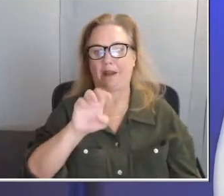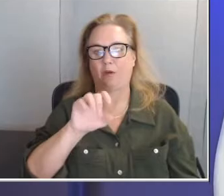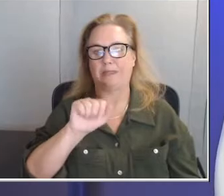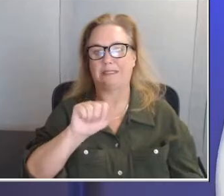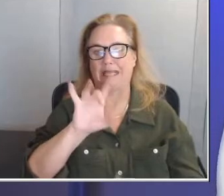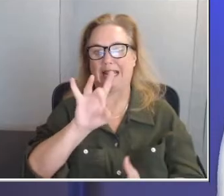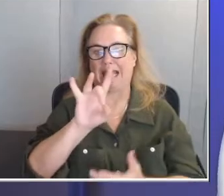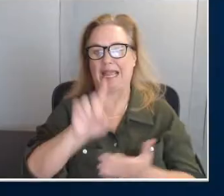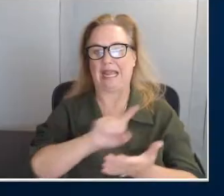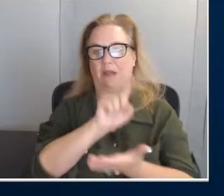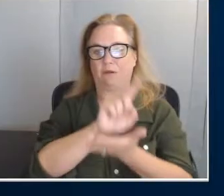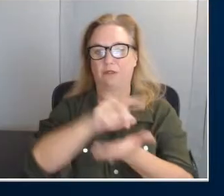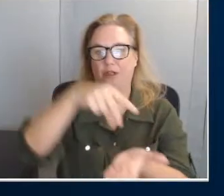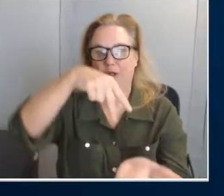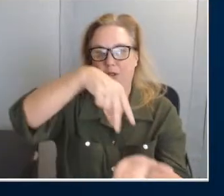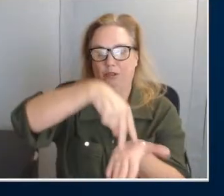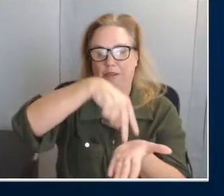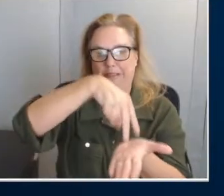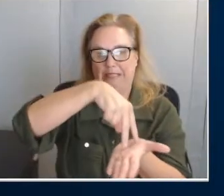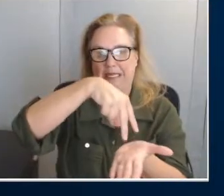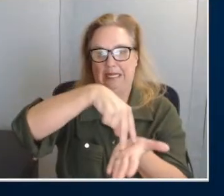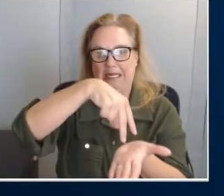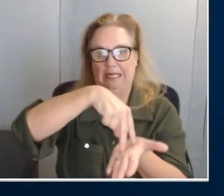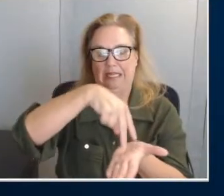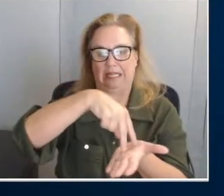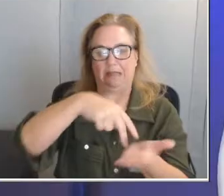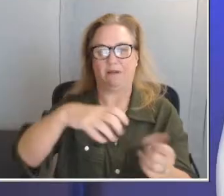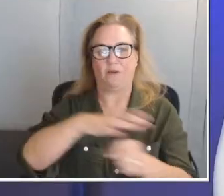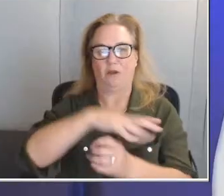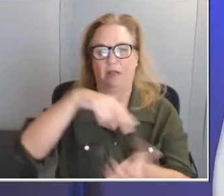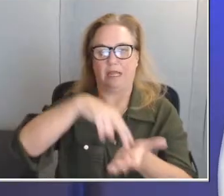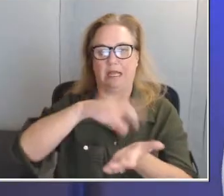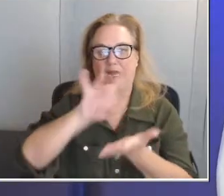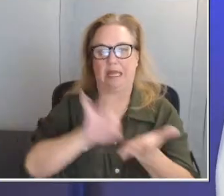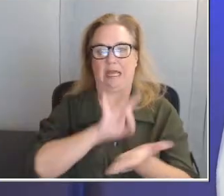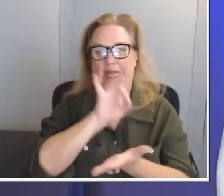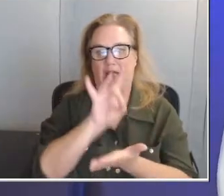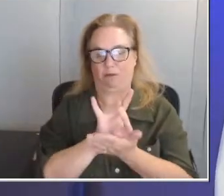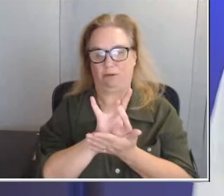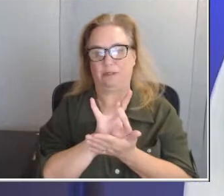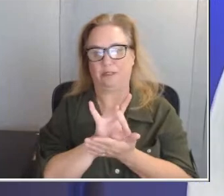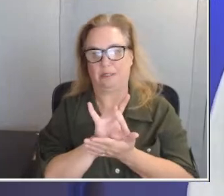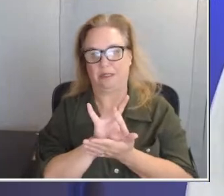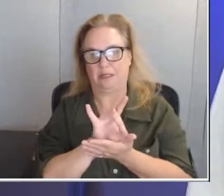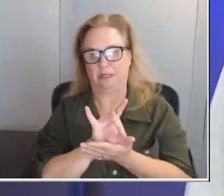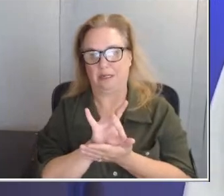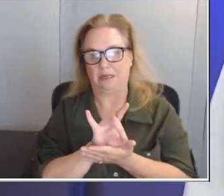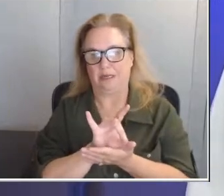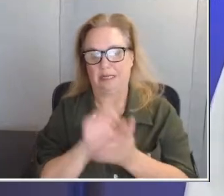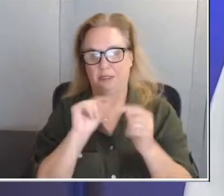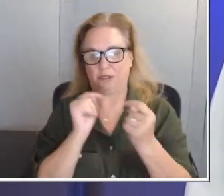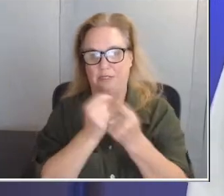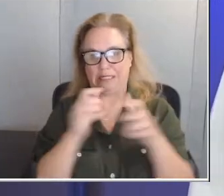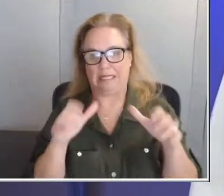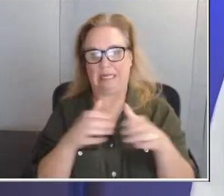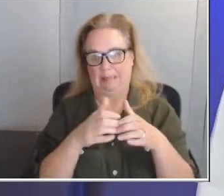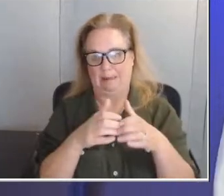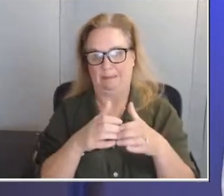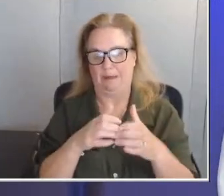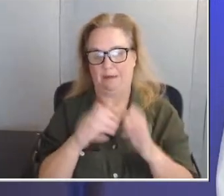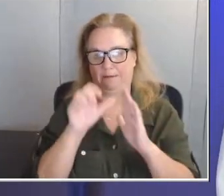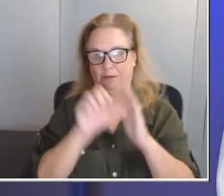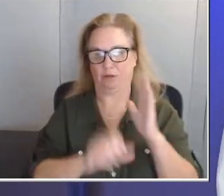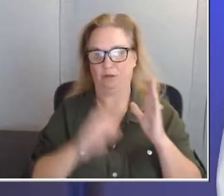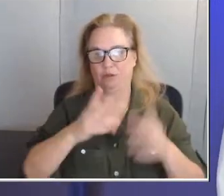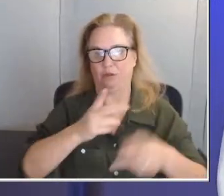are you standing that whole time? We are standing the whole time. So there's a team of surgeons who take